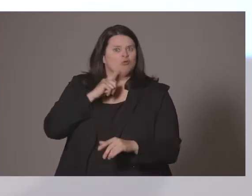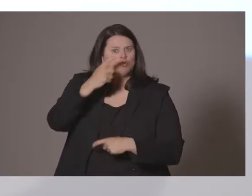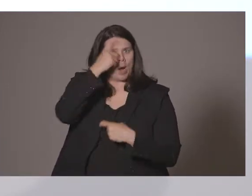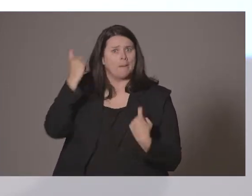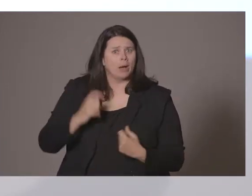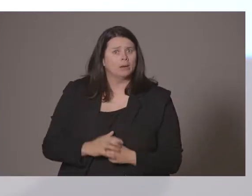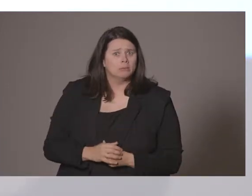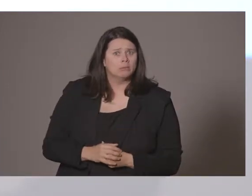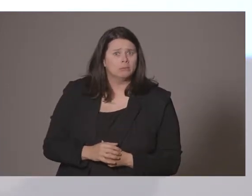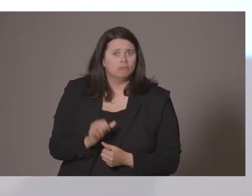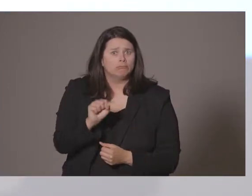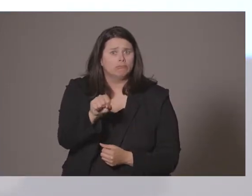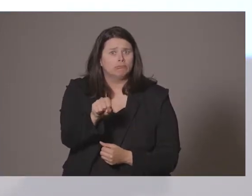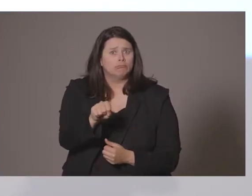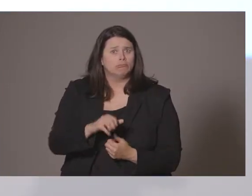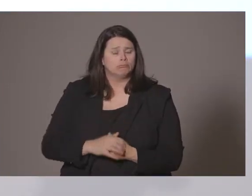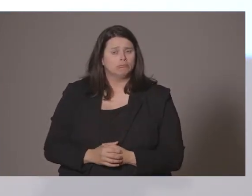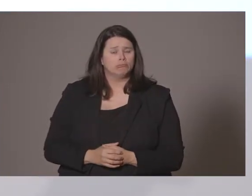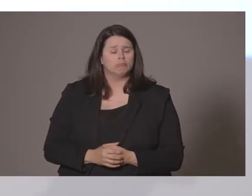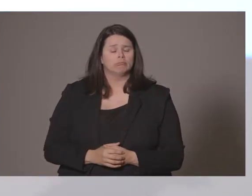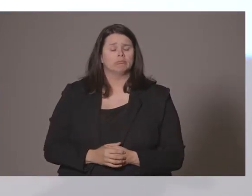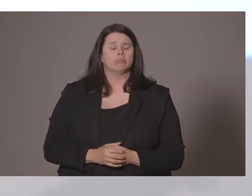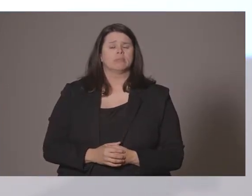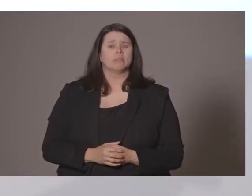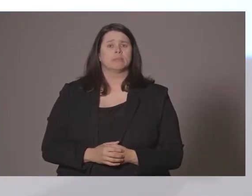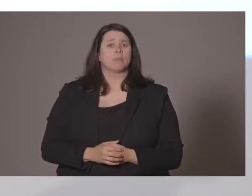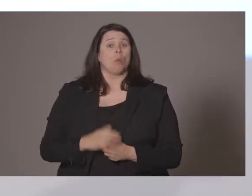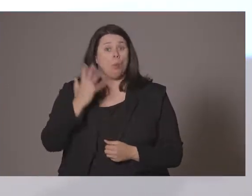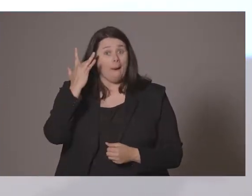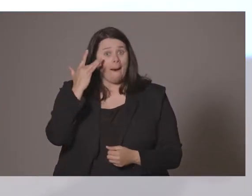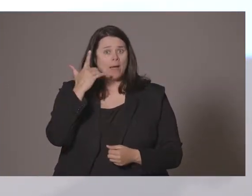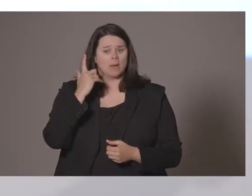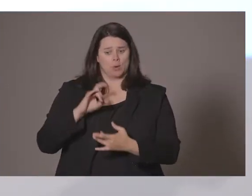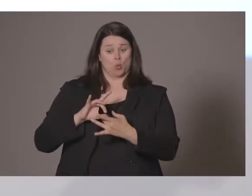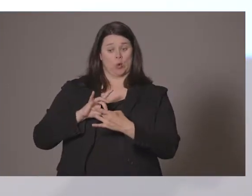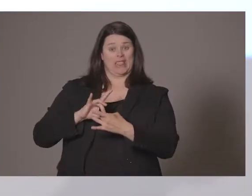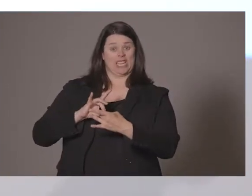of oppression. From the baseline sense of relationship